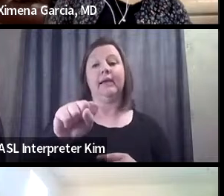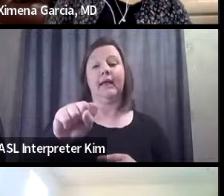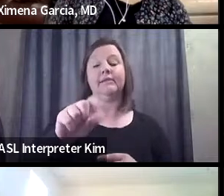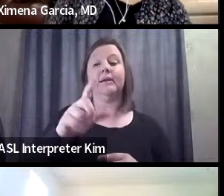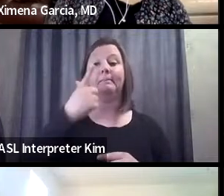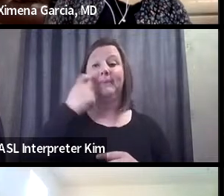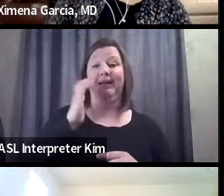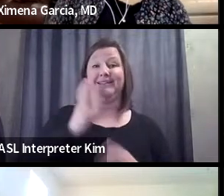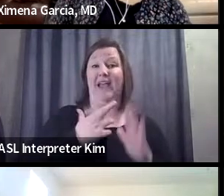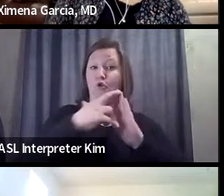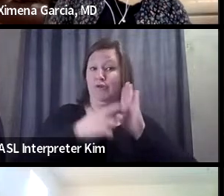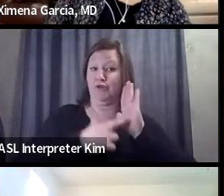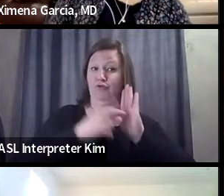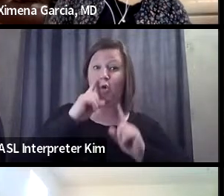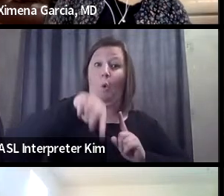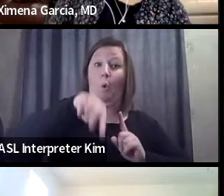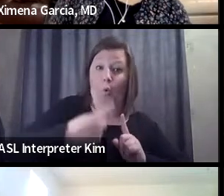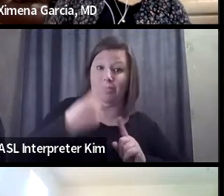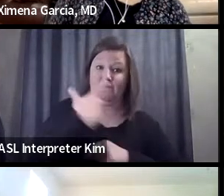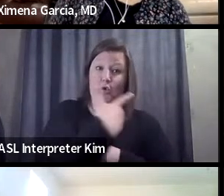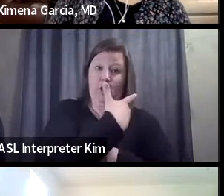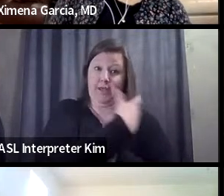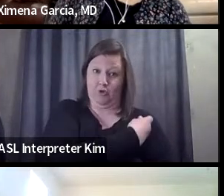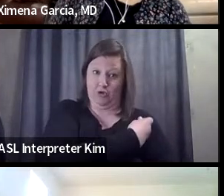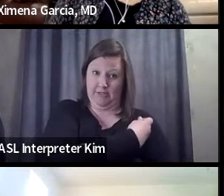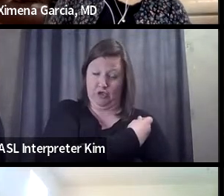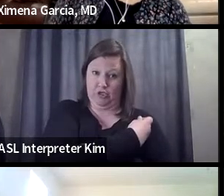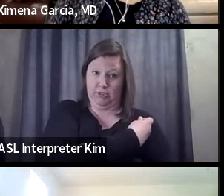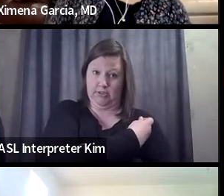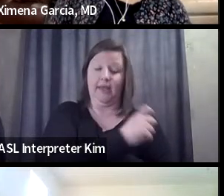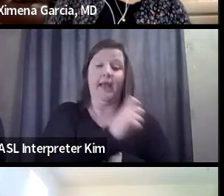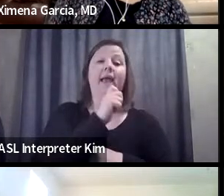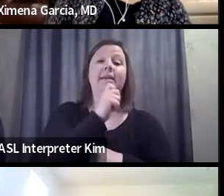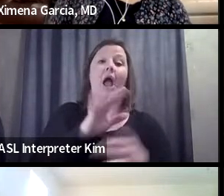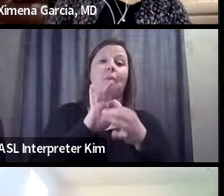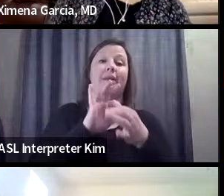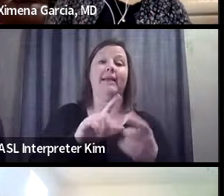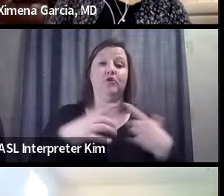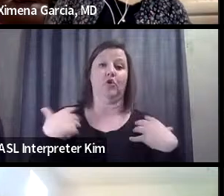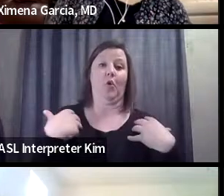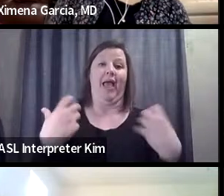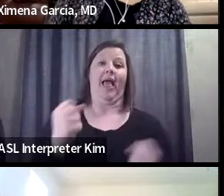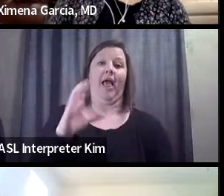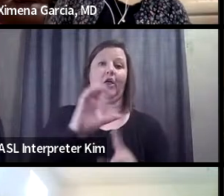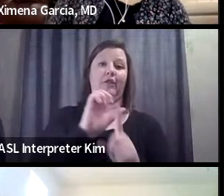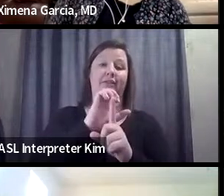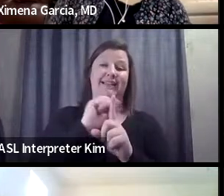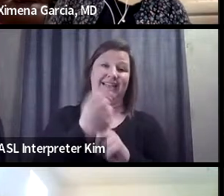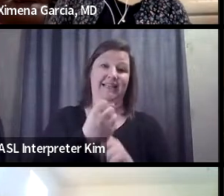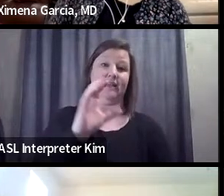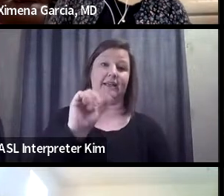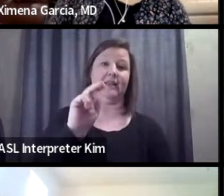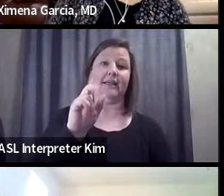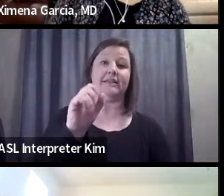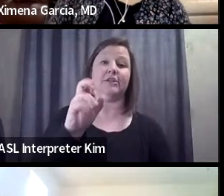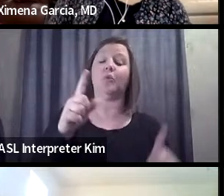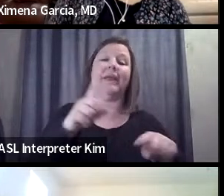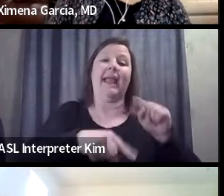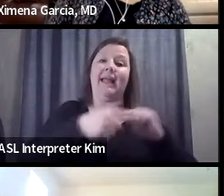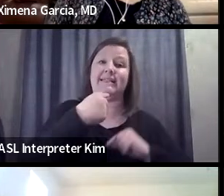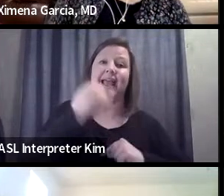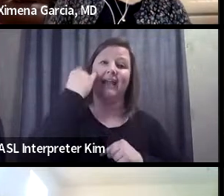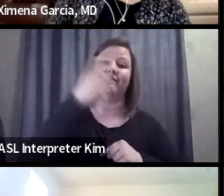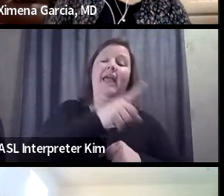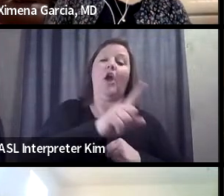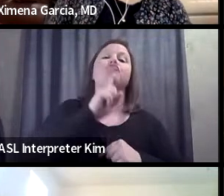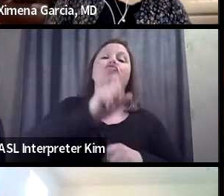for immunizations and not for health conditions, we can't say if somebody's truly up to date or not, because up to date